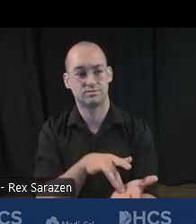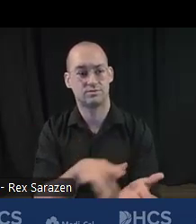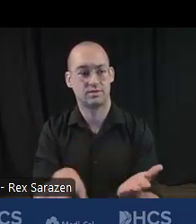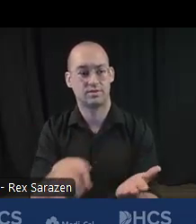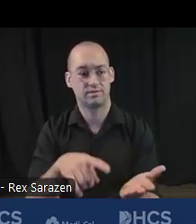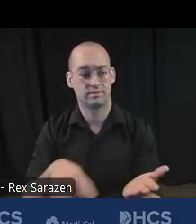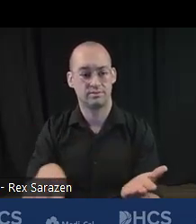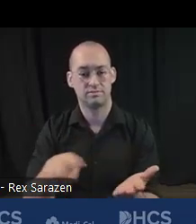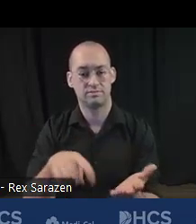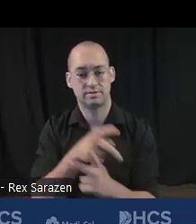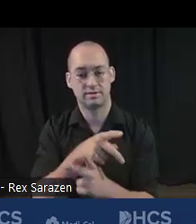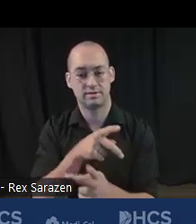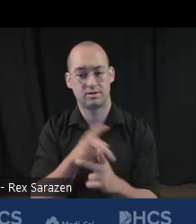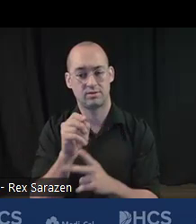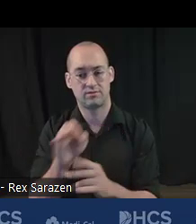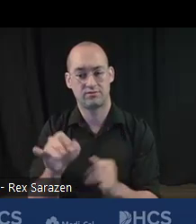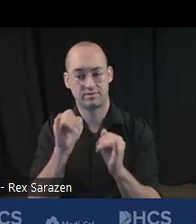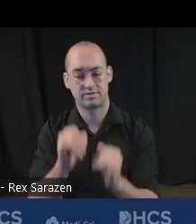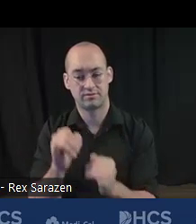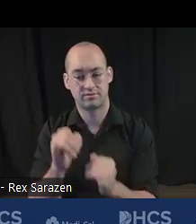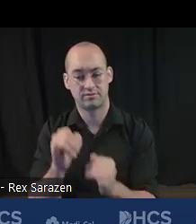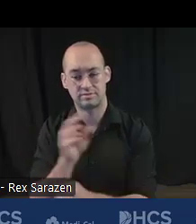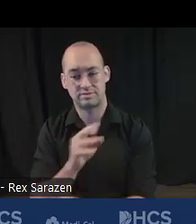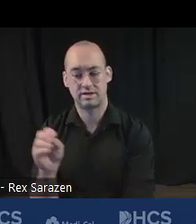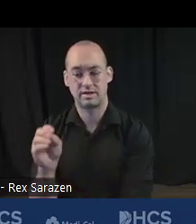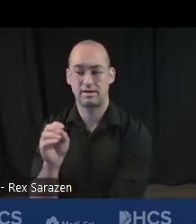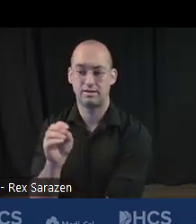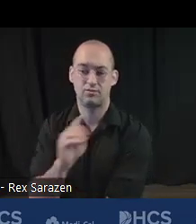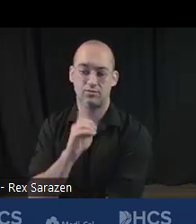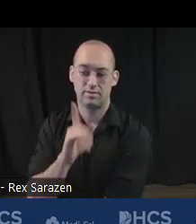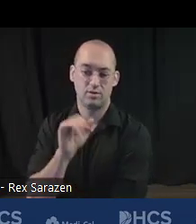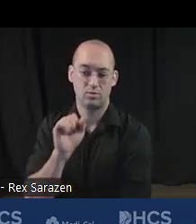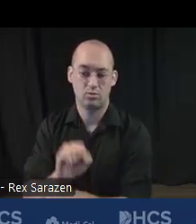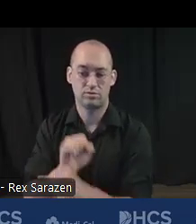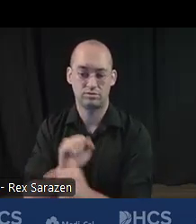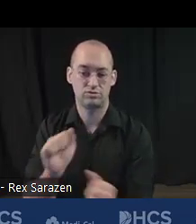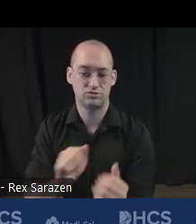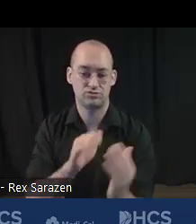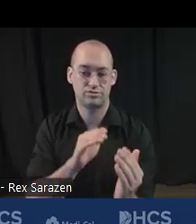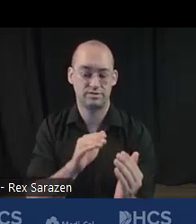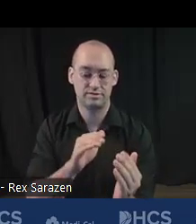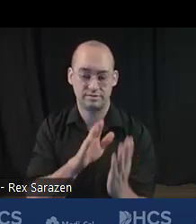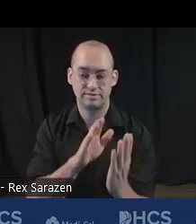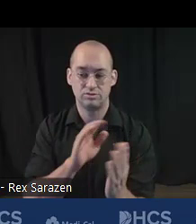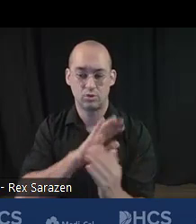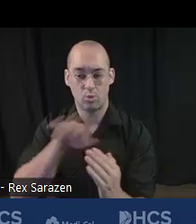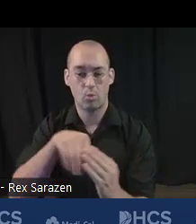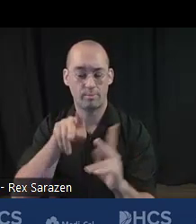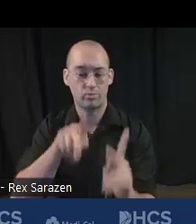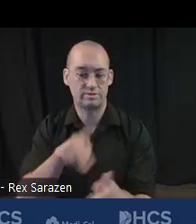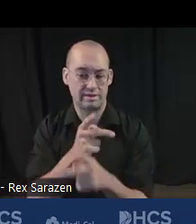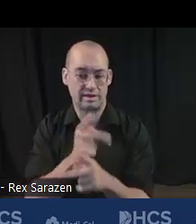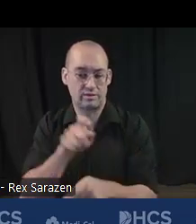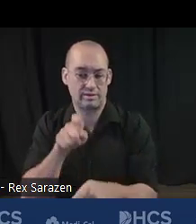the care of individuals and really working to address the whole person care needs of